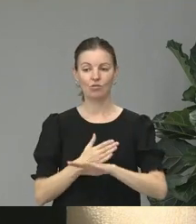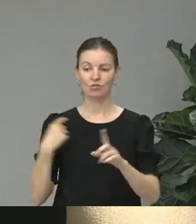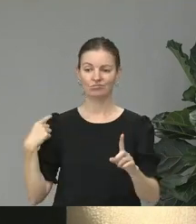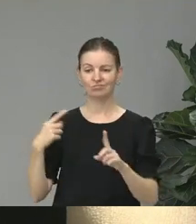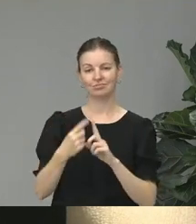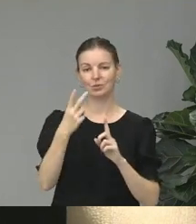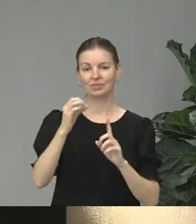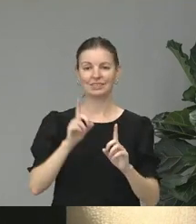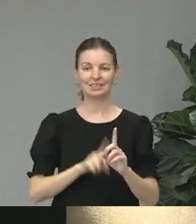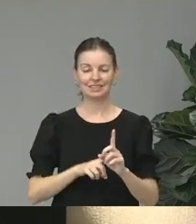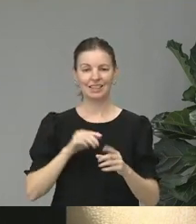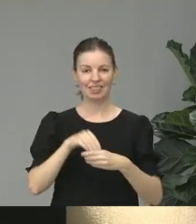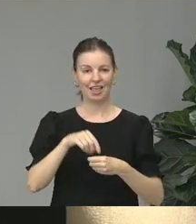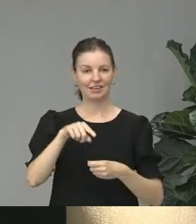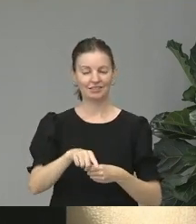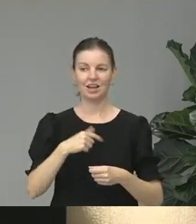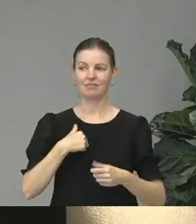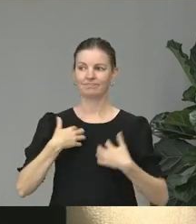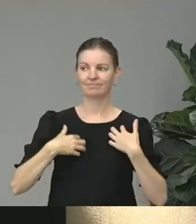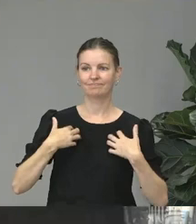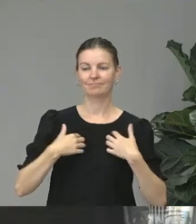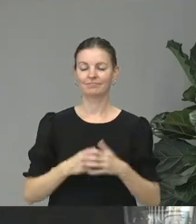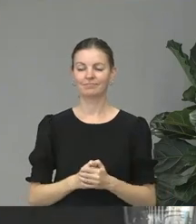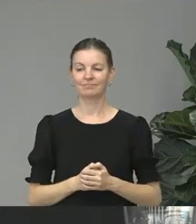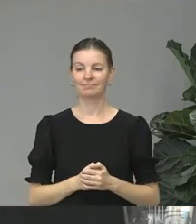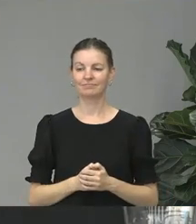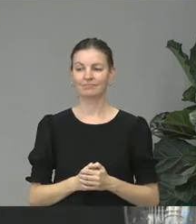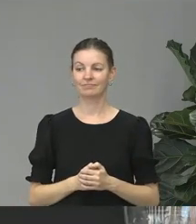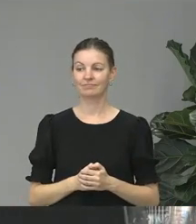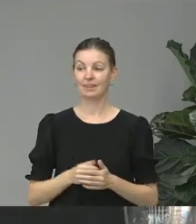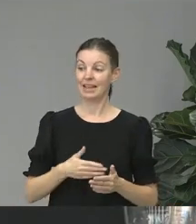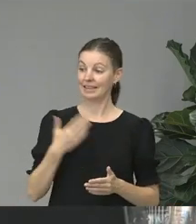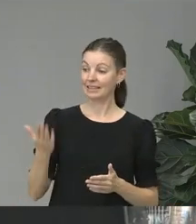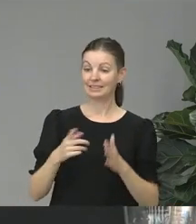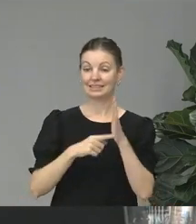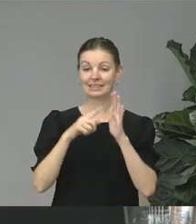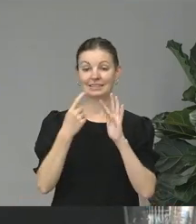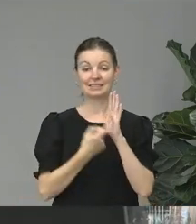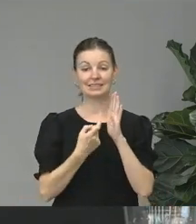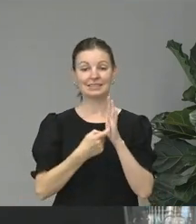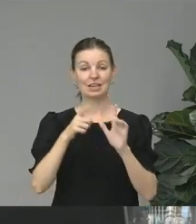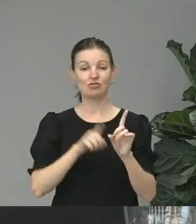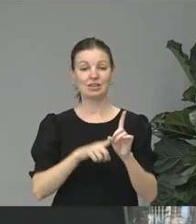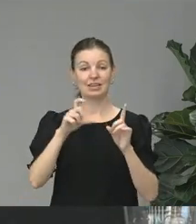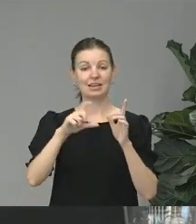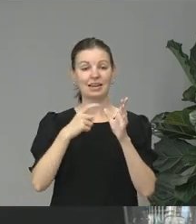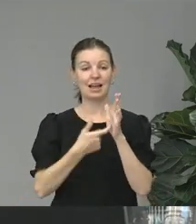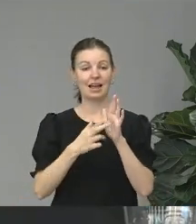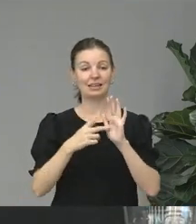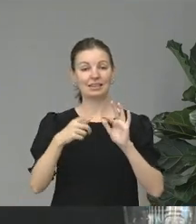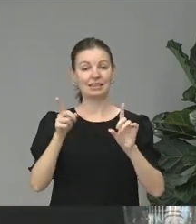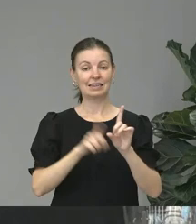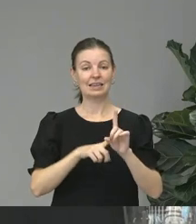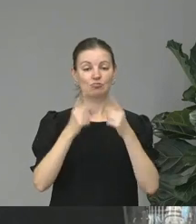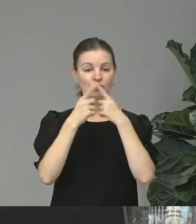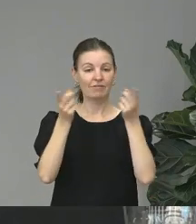time in history. Fantastic. Well done. And Terry? Terry Carney, Emeritus Professor at Sydney